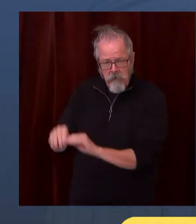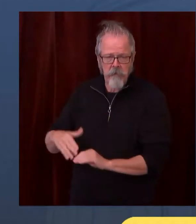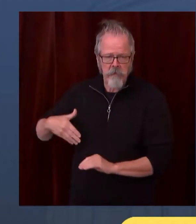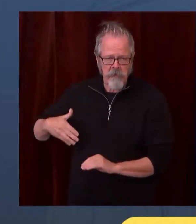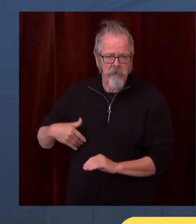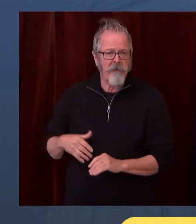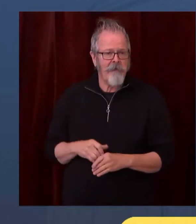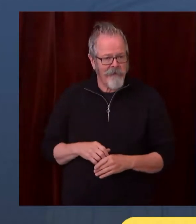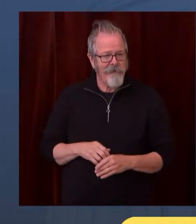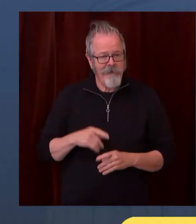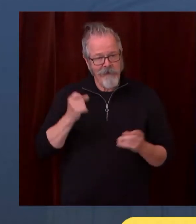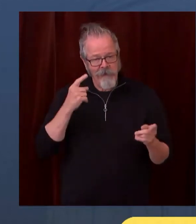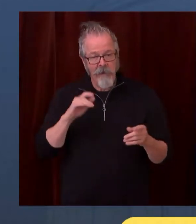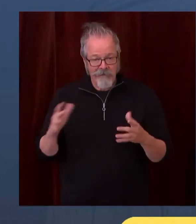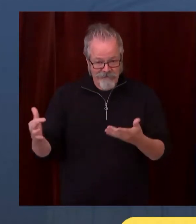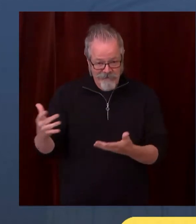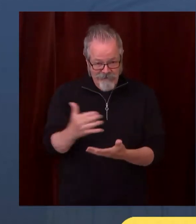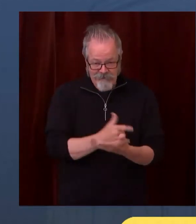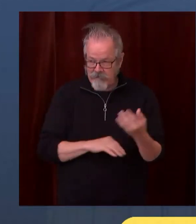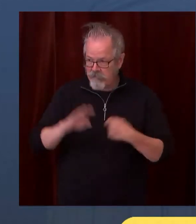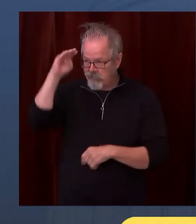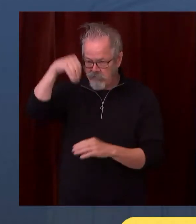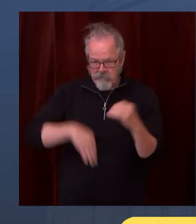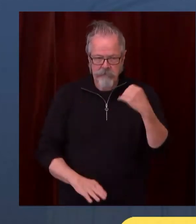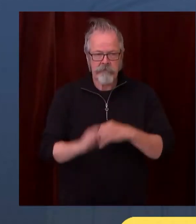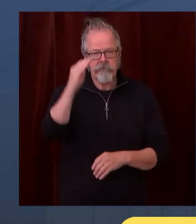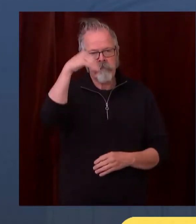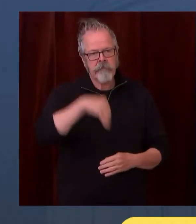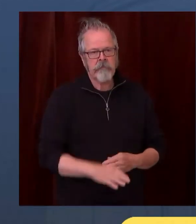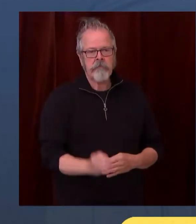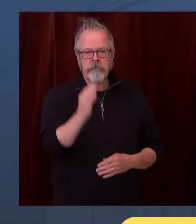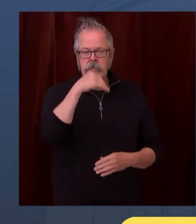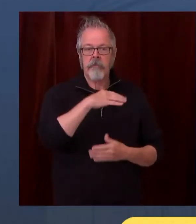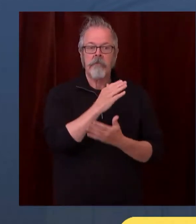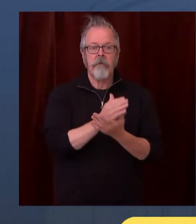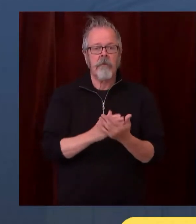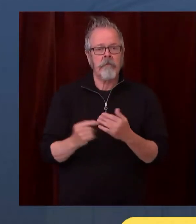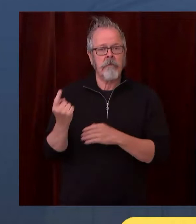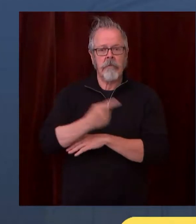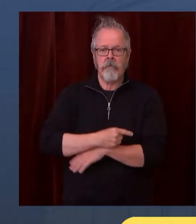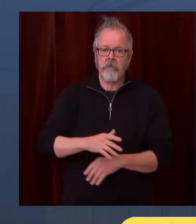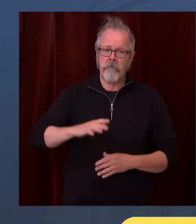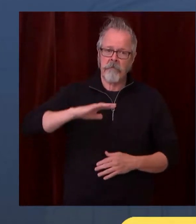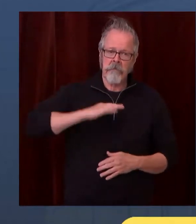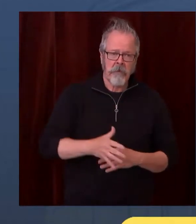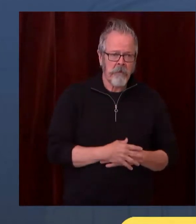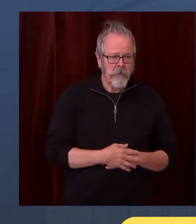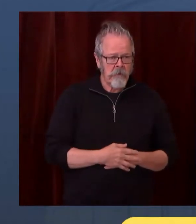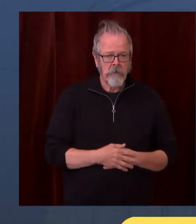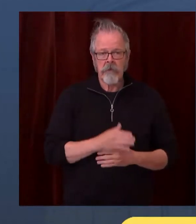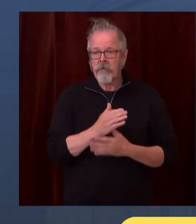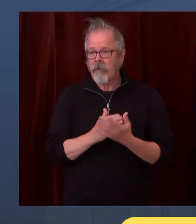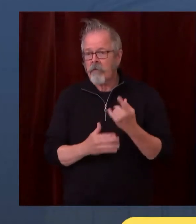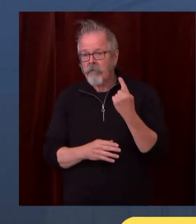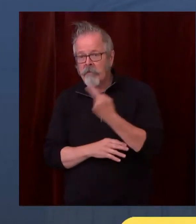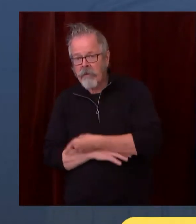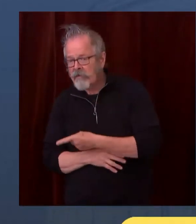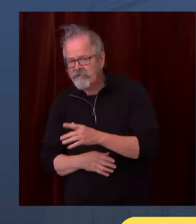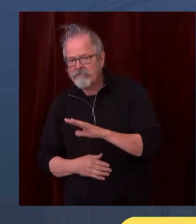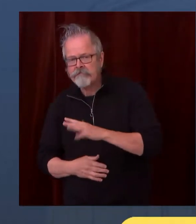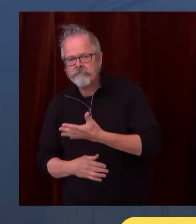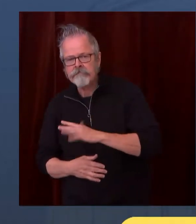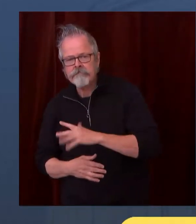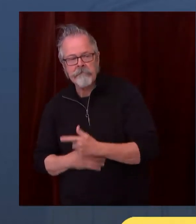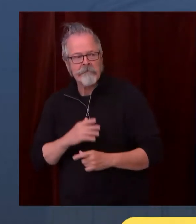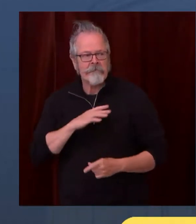of population. Somewhere between in terms of our goal of being able to get to cases